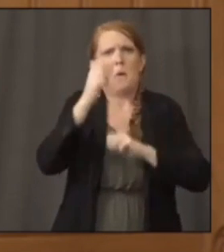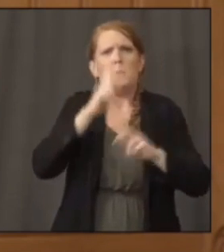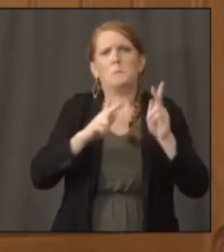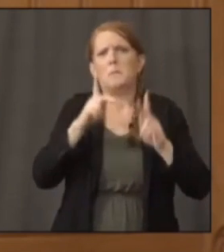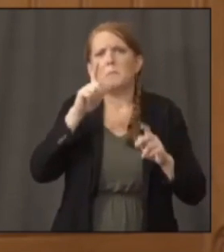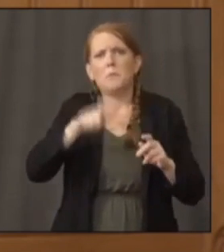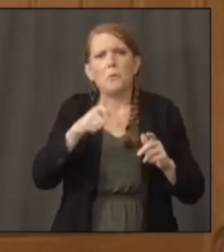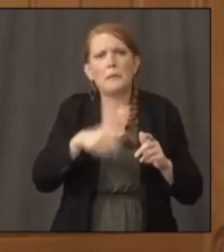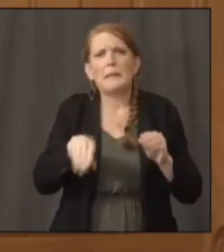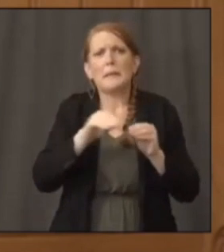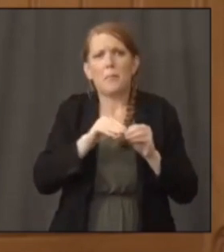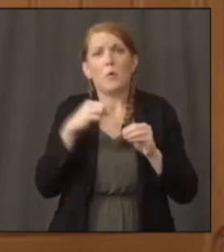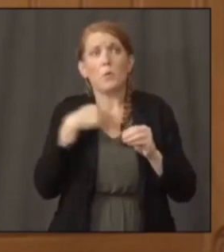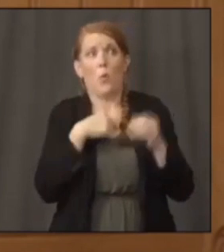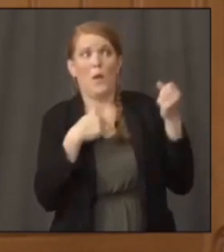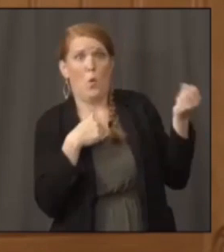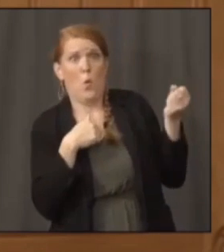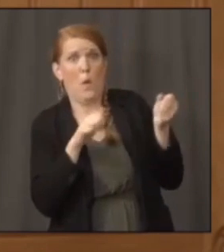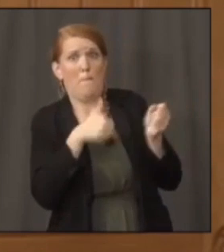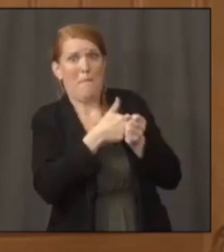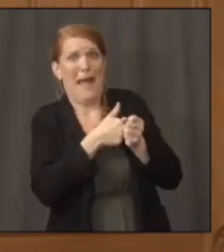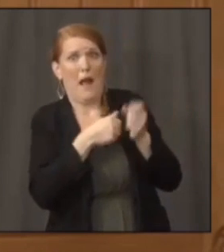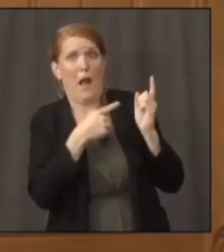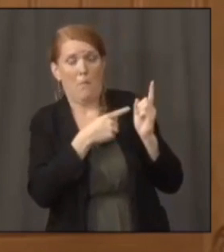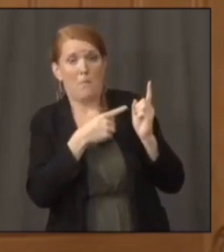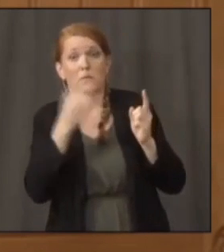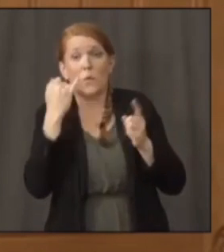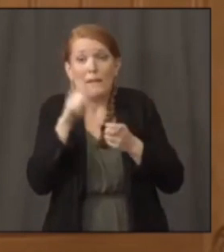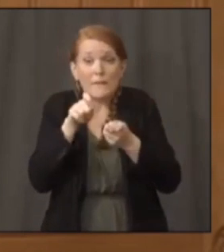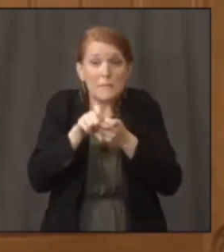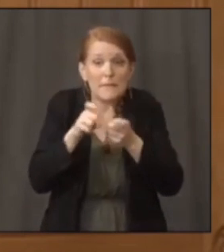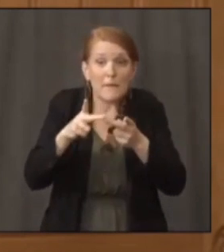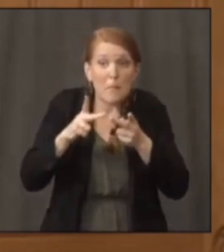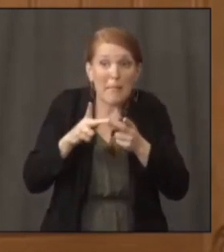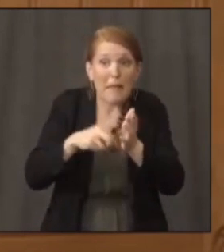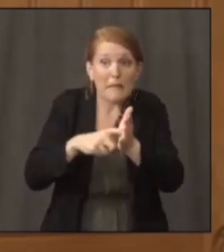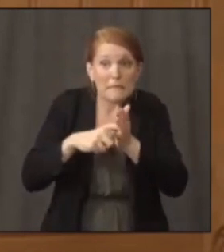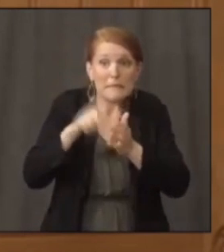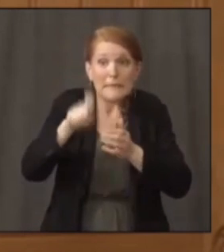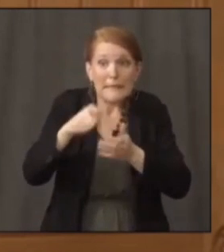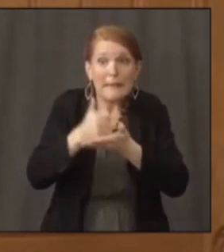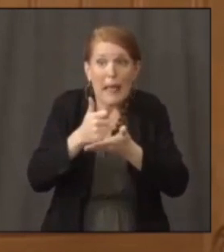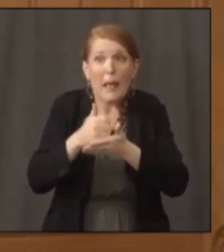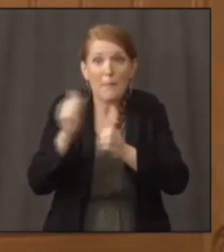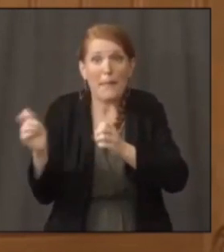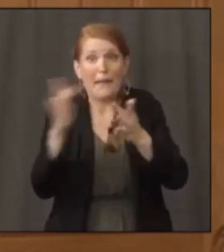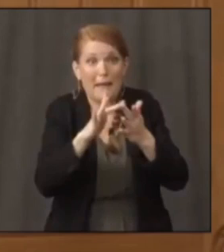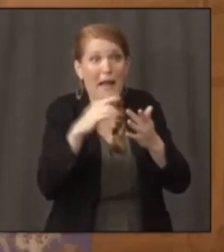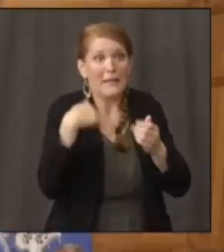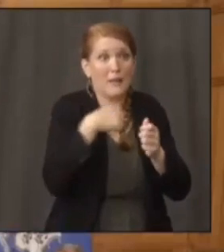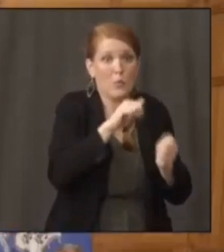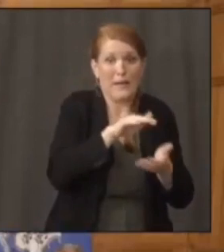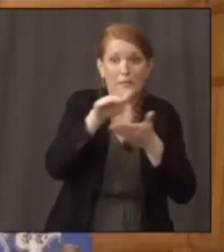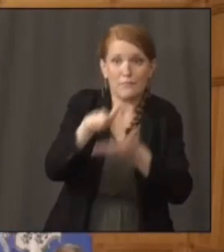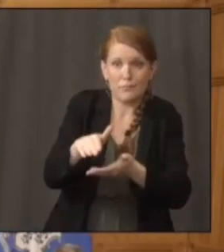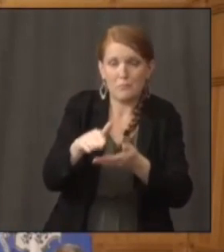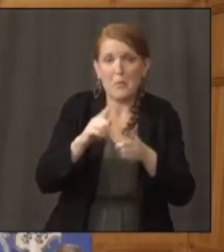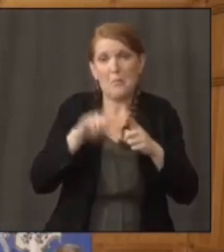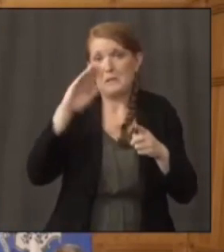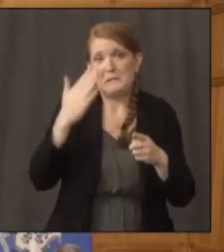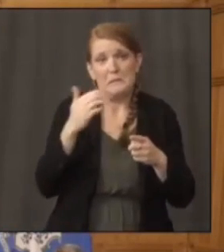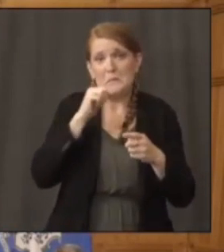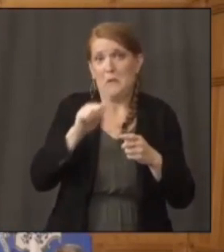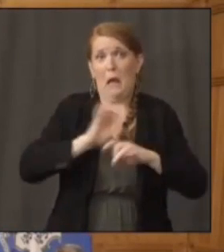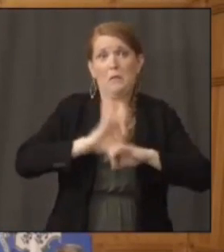meet specific needs in specific facilities if they arise. But it's not a big issue right now. And it says that the guidance from